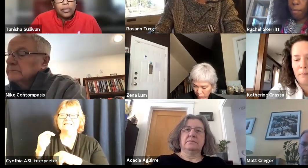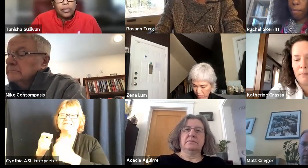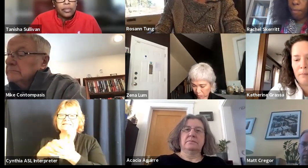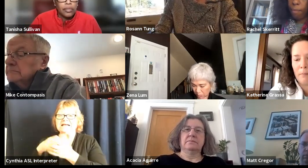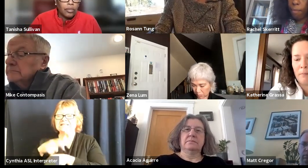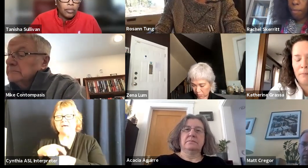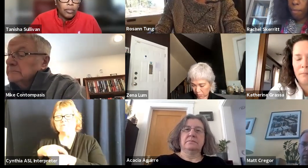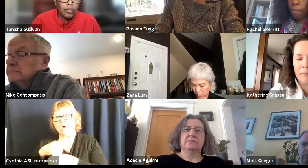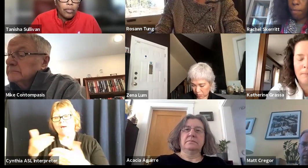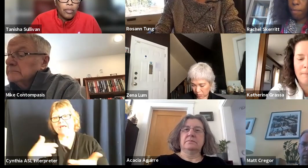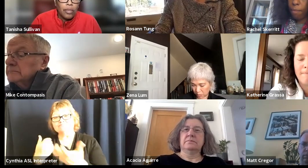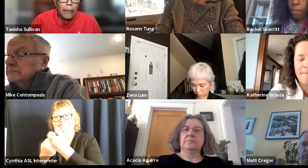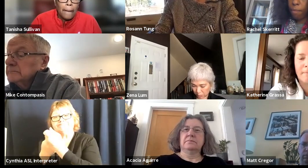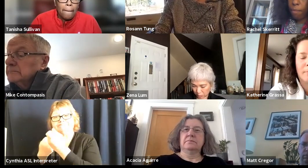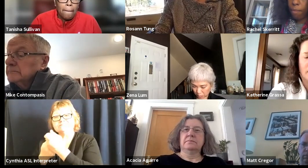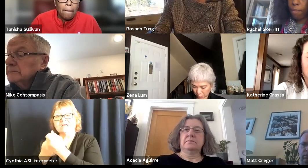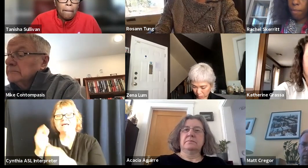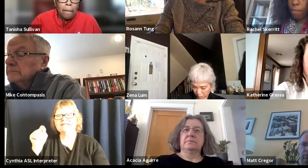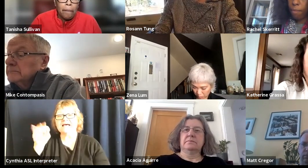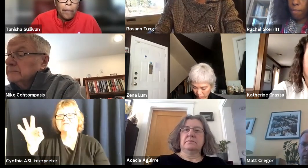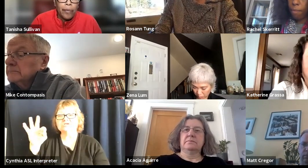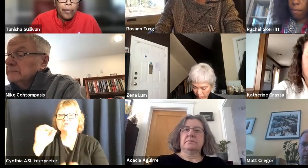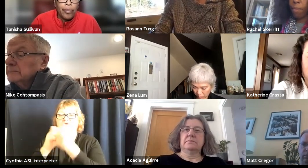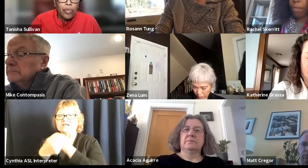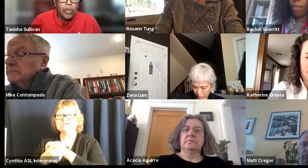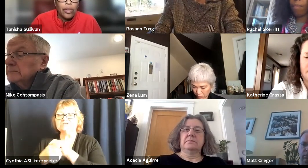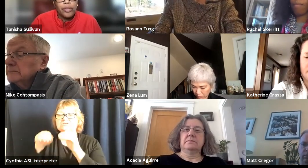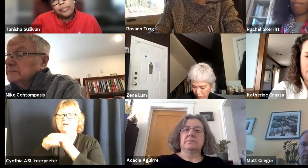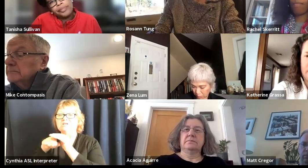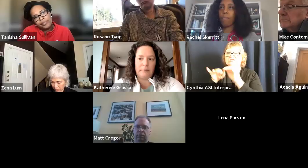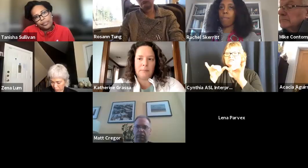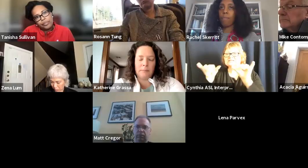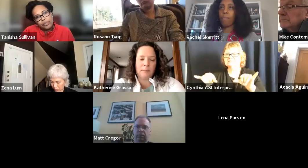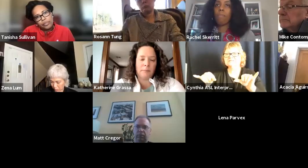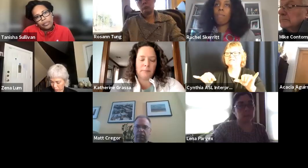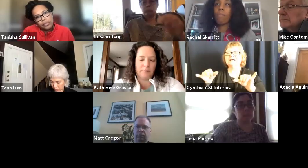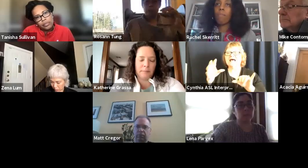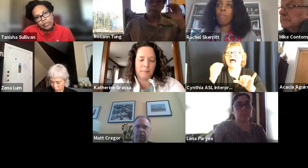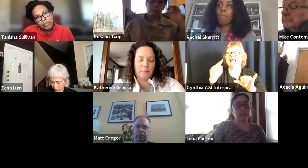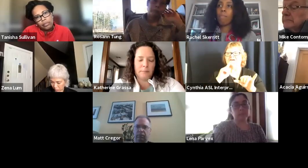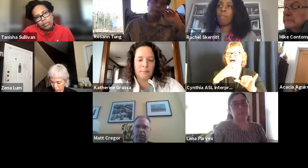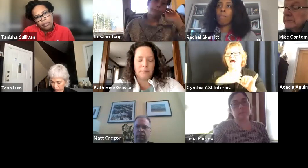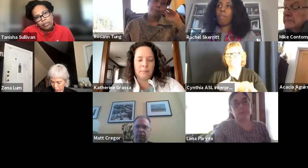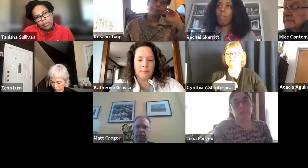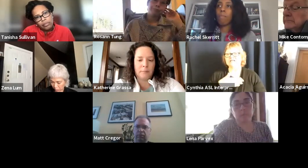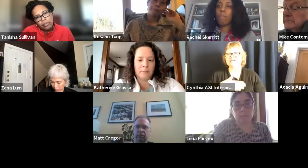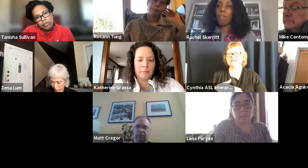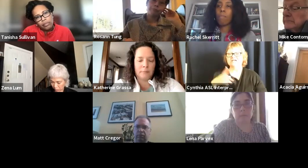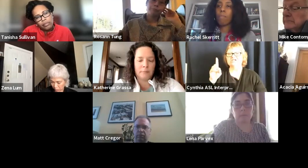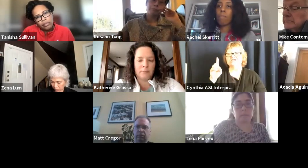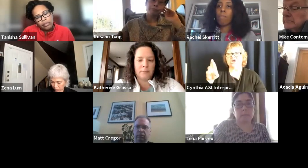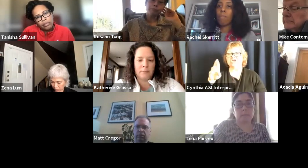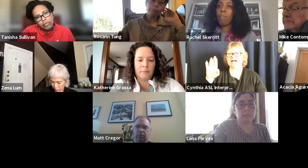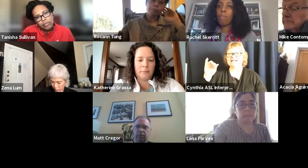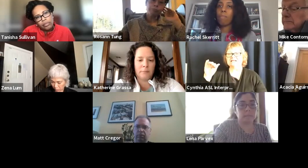work that the task force is doing to reform the admission systems. And, you know, I also do appreciate Dr. Caselius and